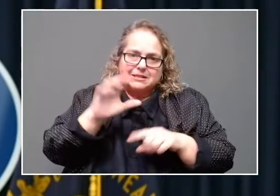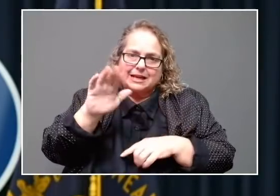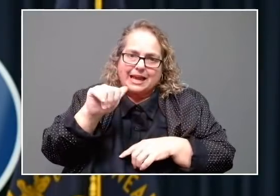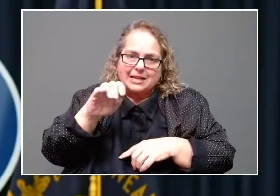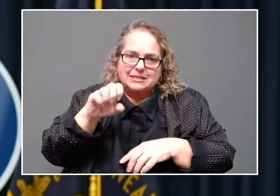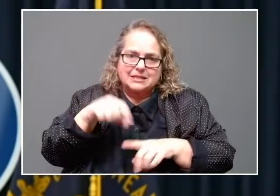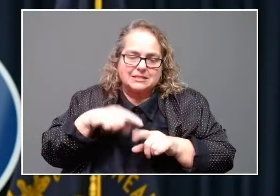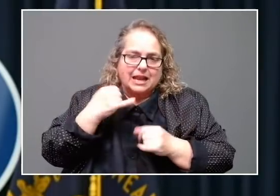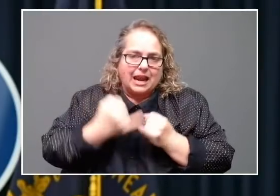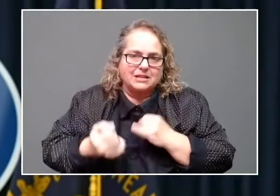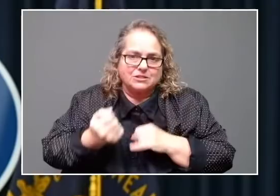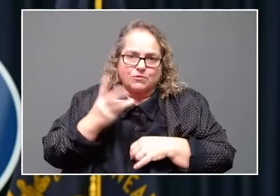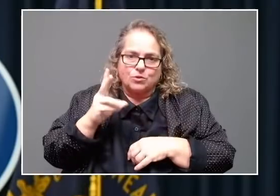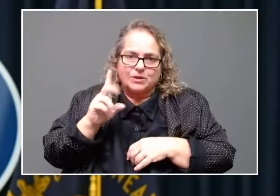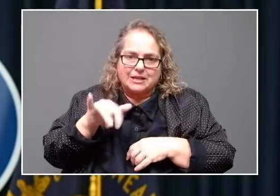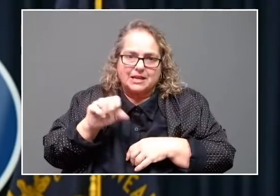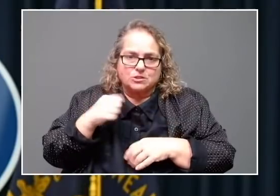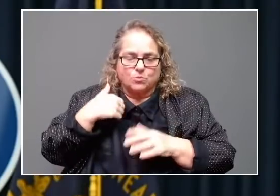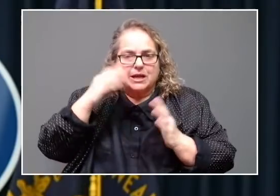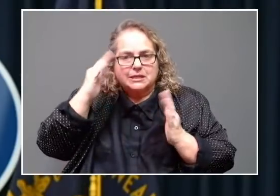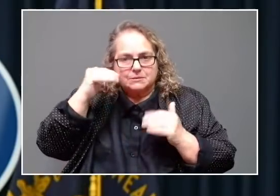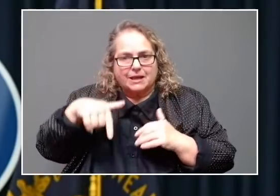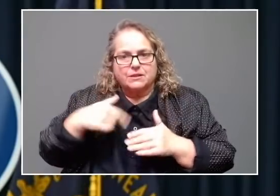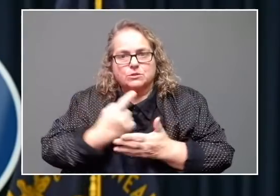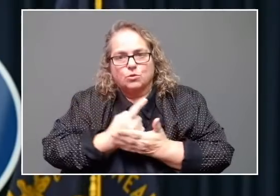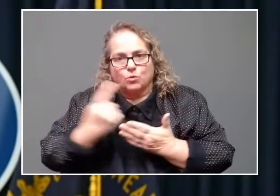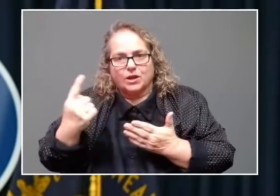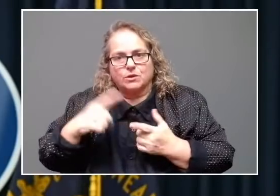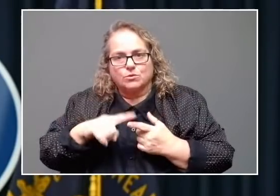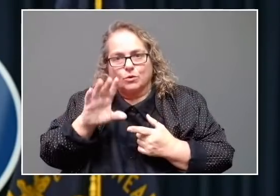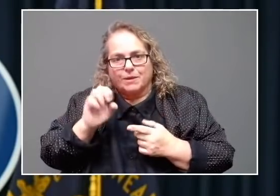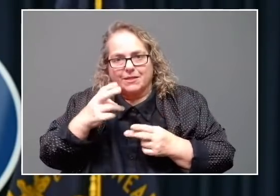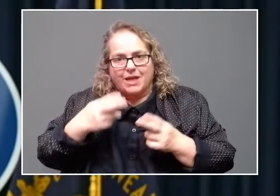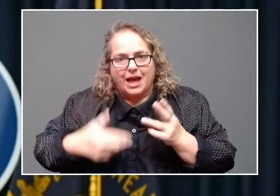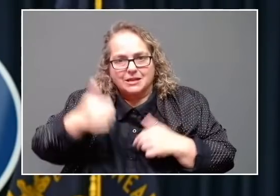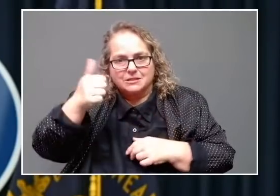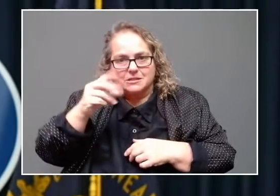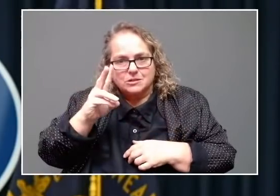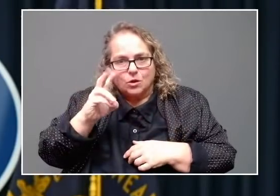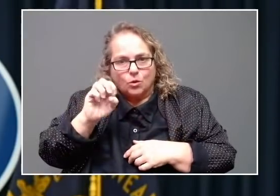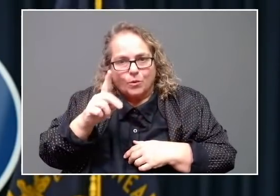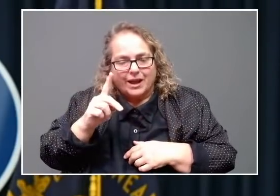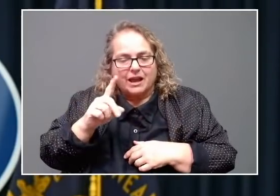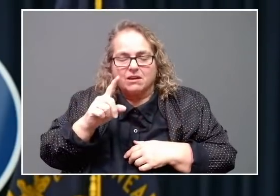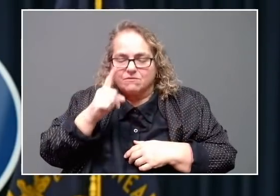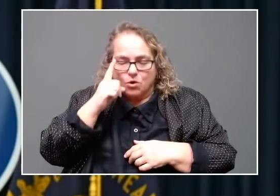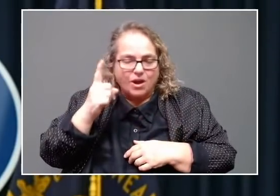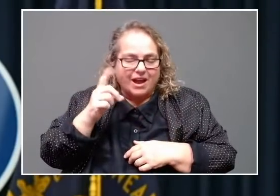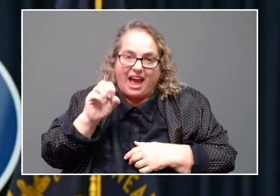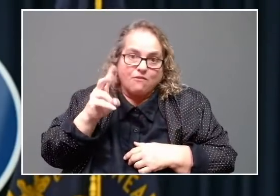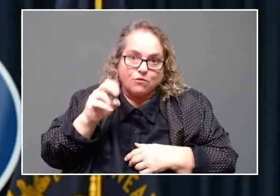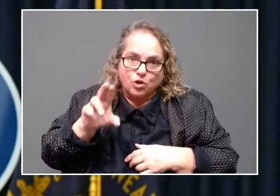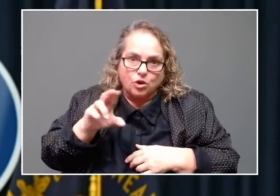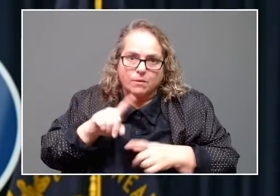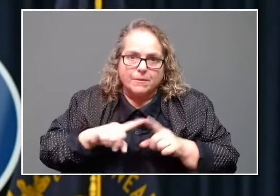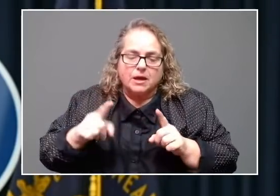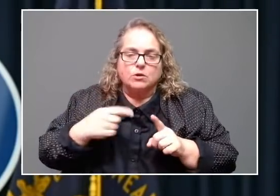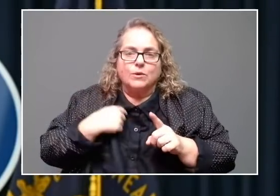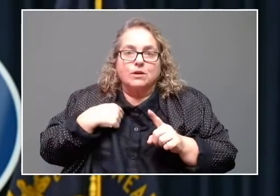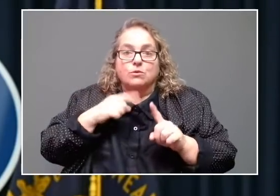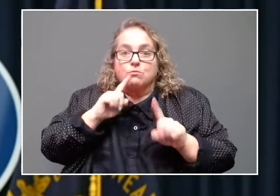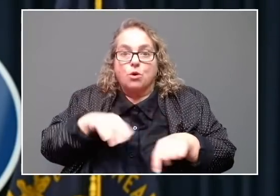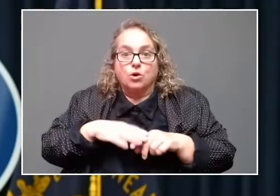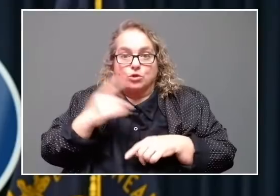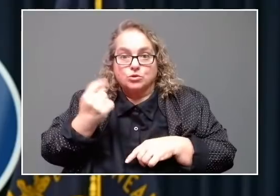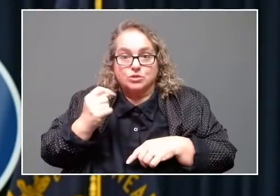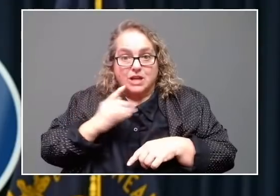expect this week to probably be our highest week ever, but as we reported on Tuesday, our hope is that we're within